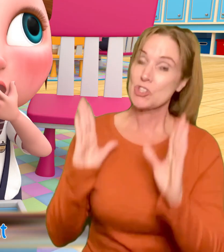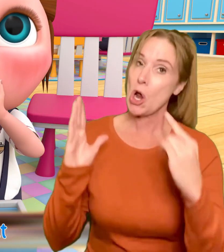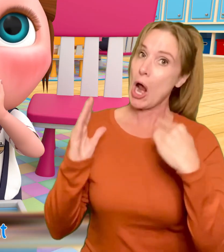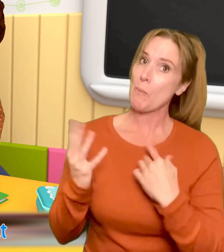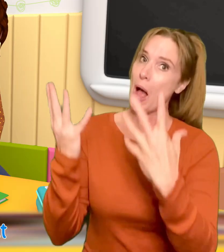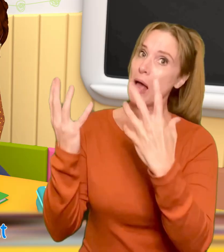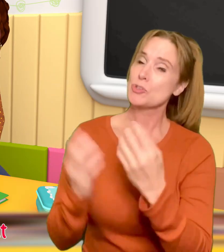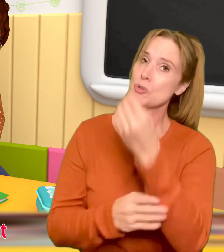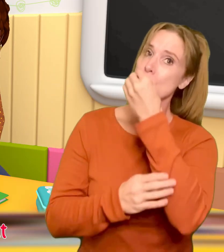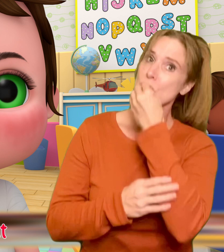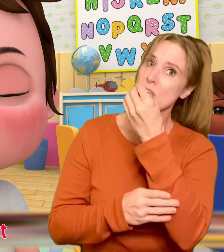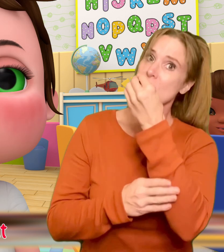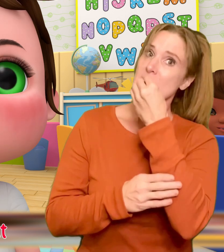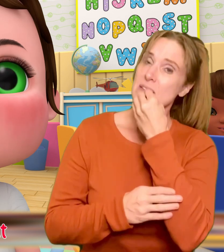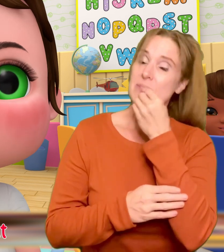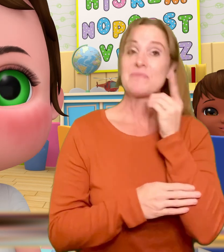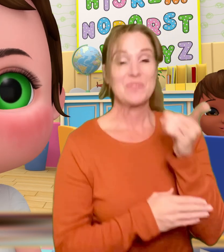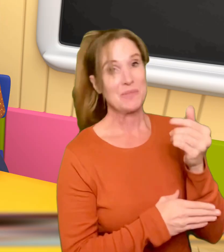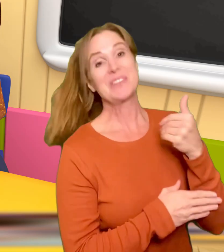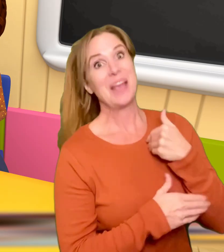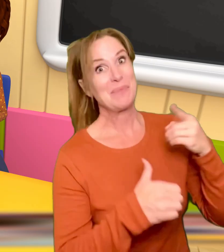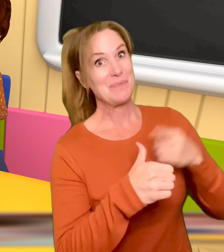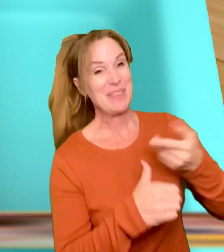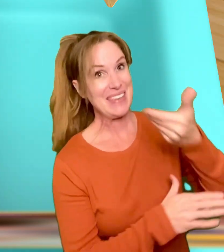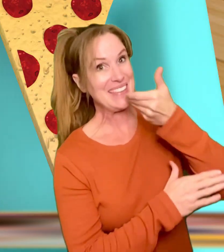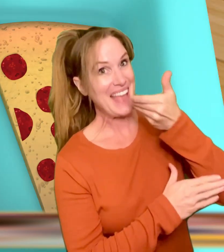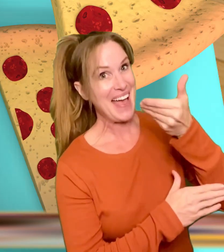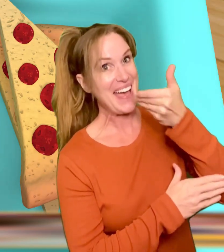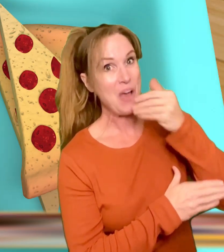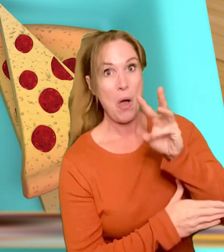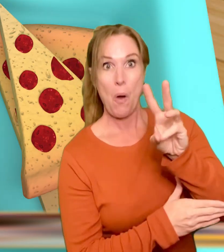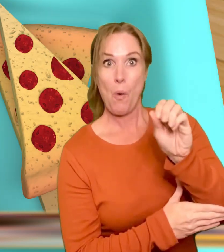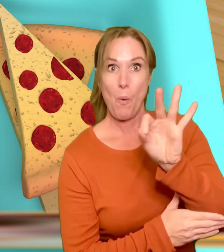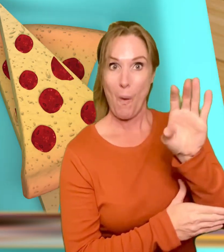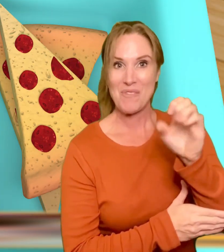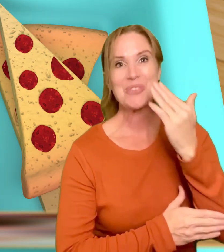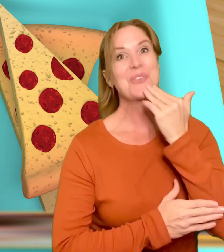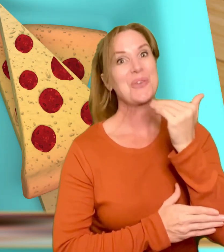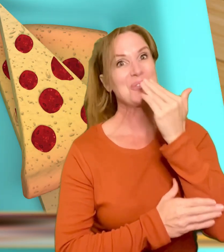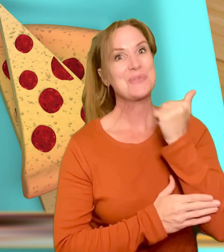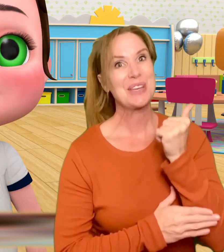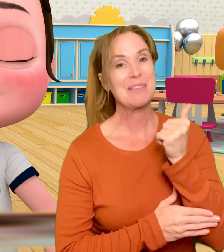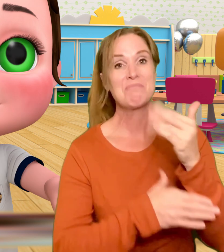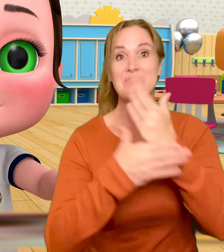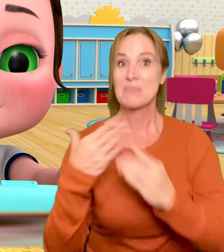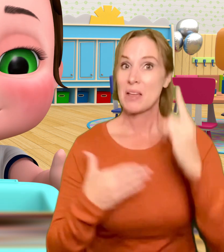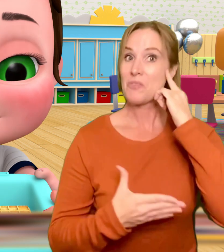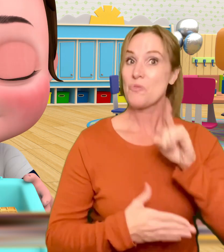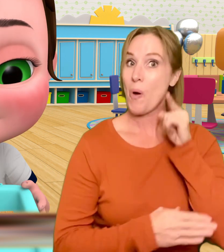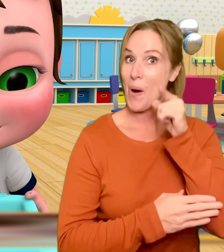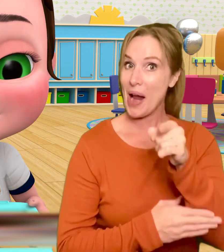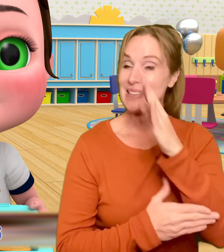Teacher, teacher, I want to eat. There's some pizza and waffles so sweet.